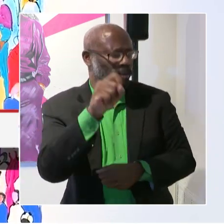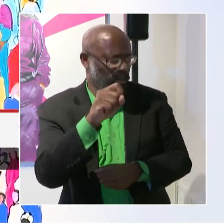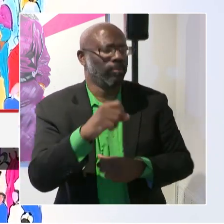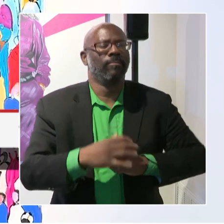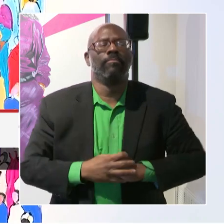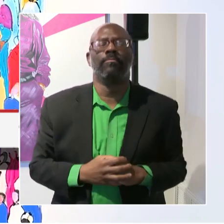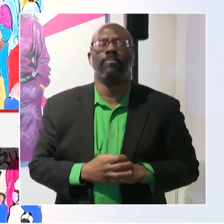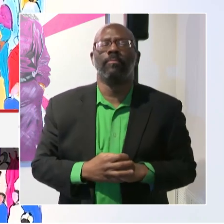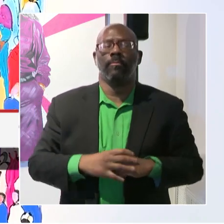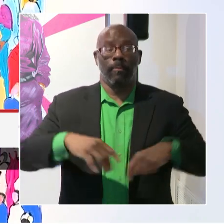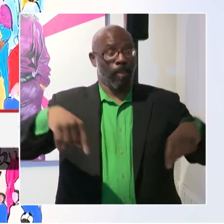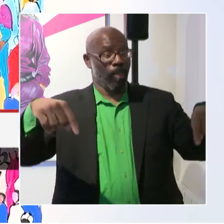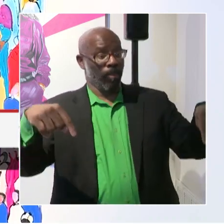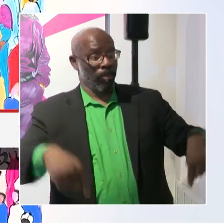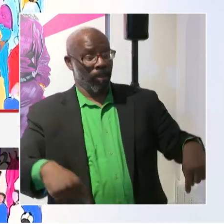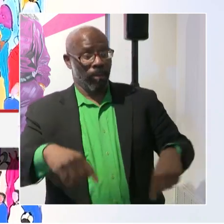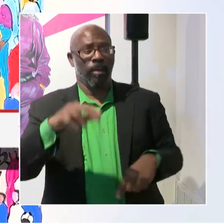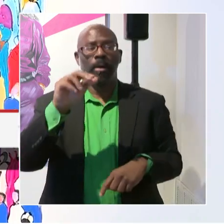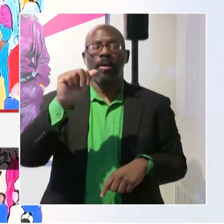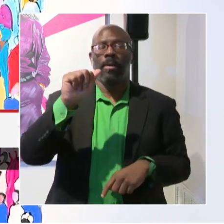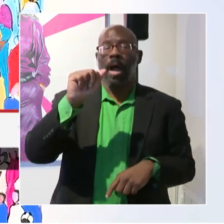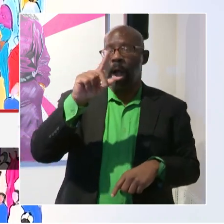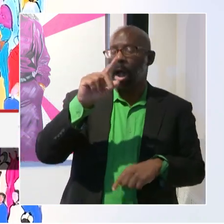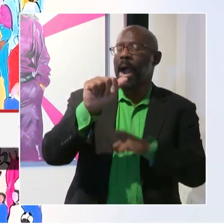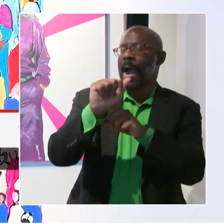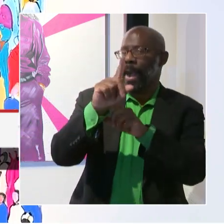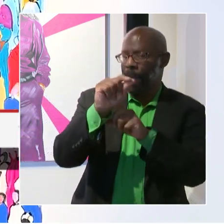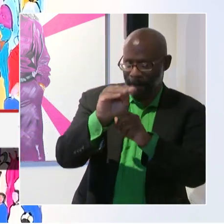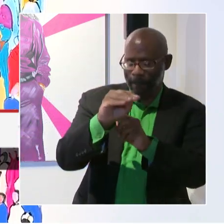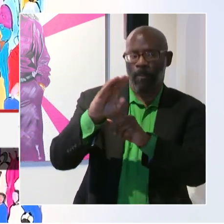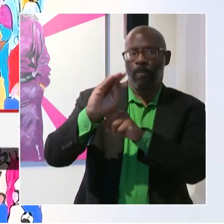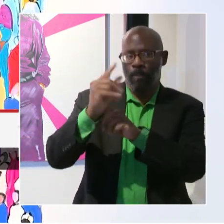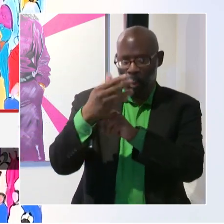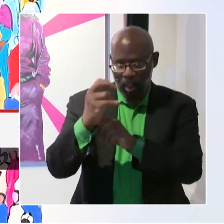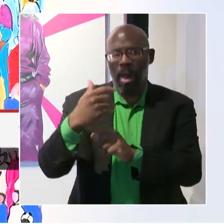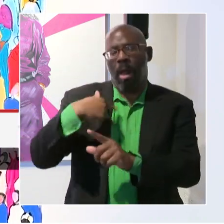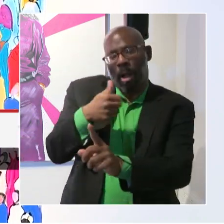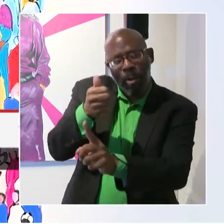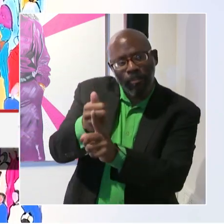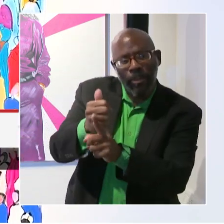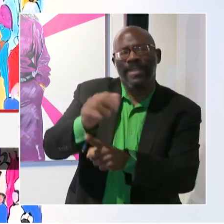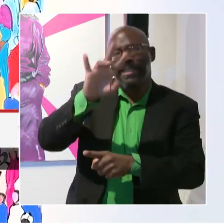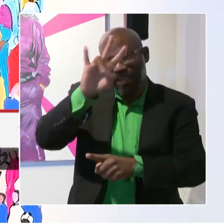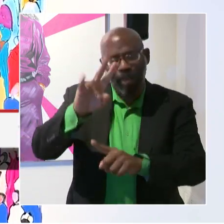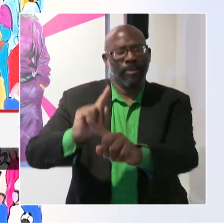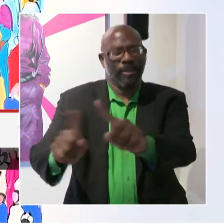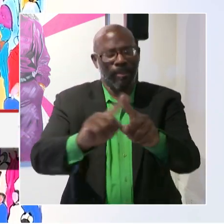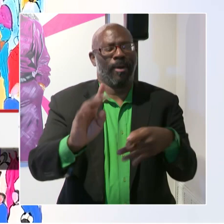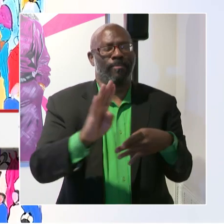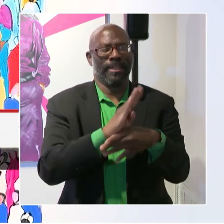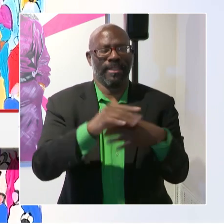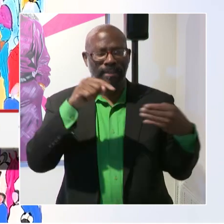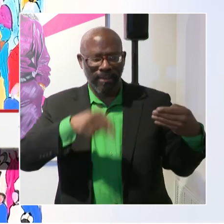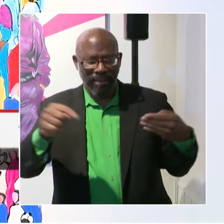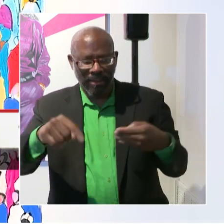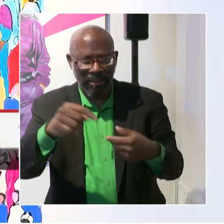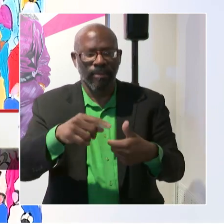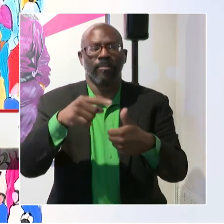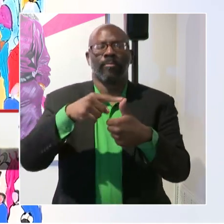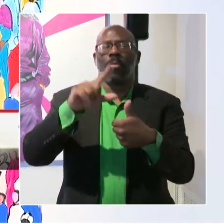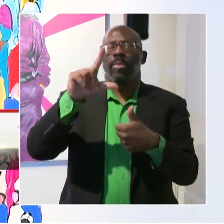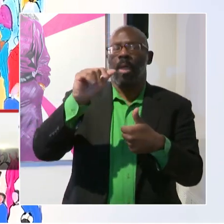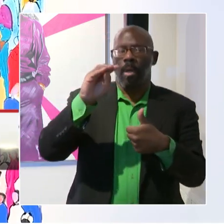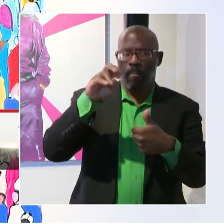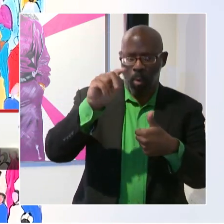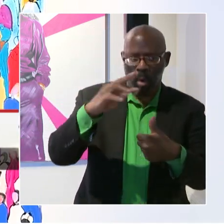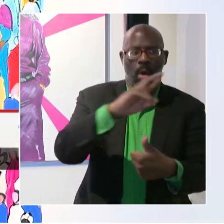investments, including Shanklin Hall, Lamont Royal, Type 5 Pub, Little Shop of Flowers, and Because Science.